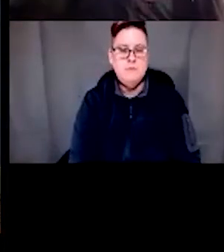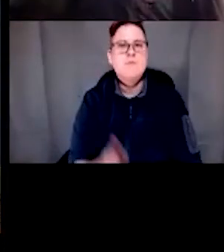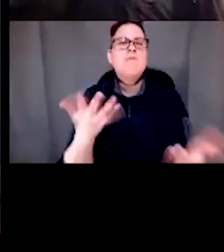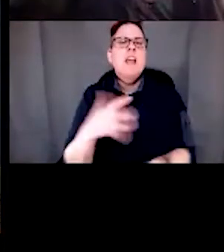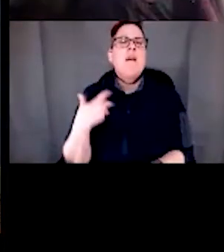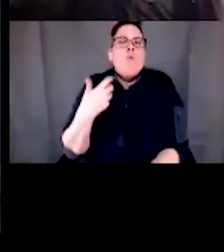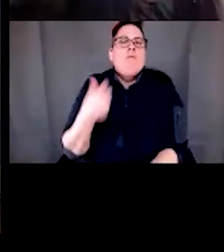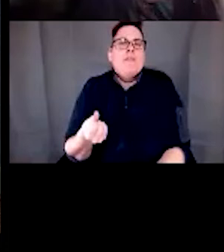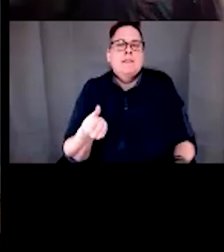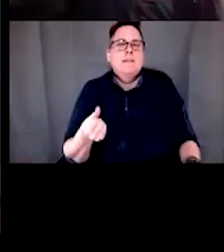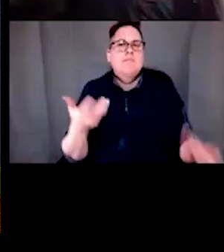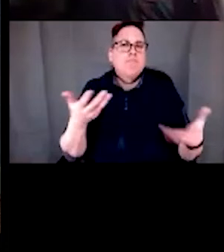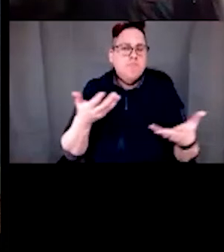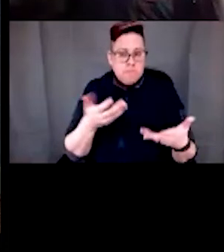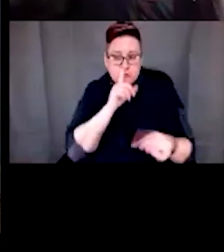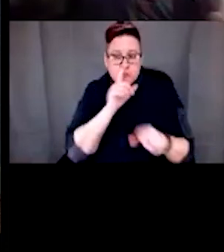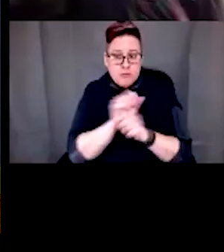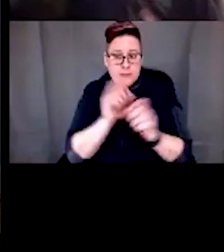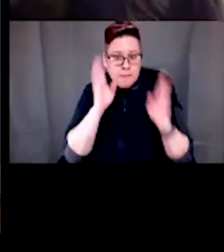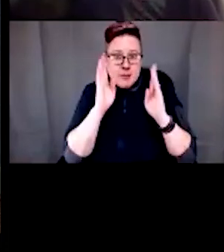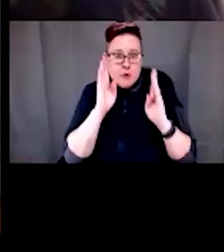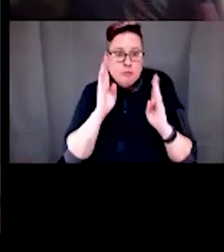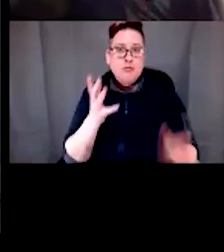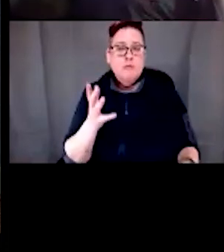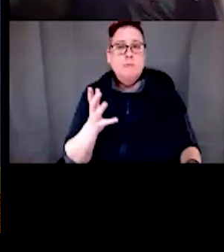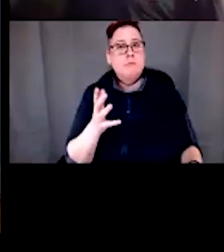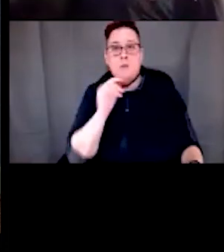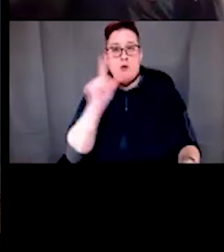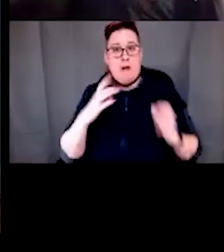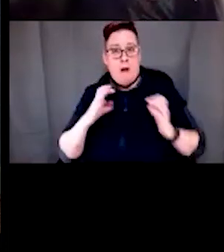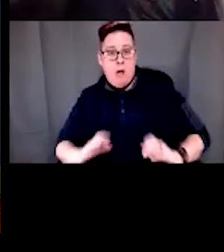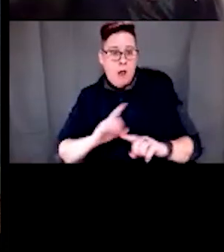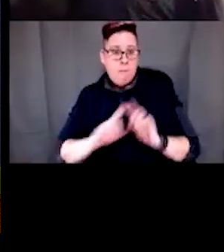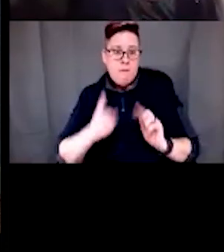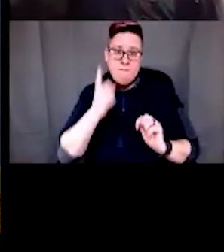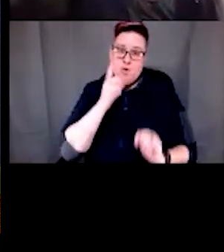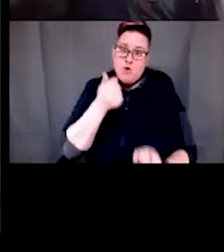and well-being? Is any attention paid to that? Not just for the clients, but also for your